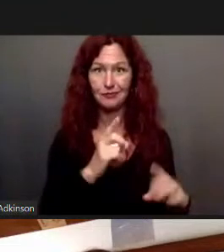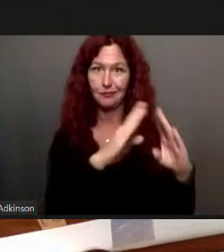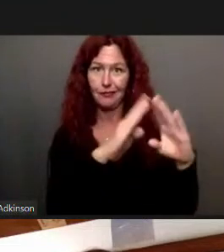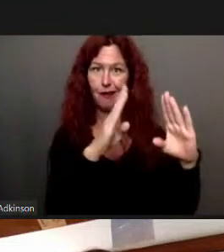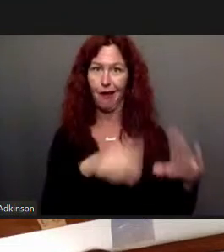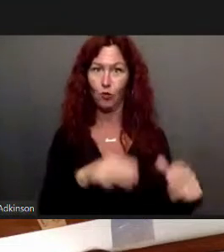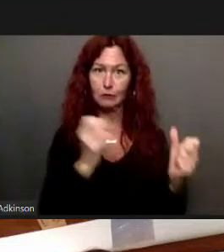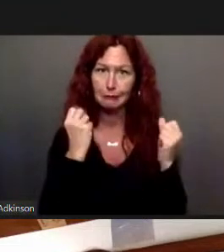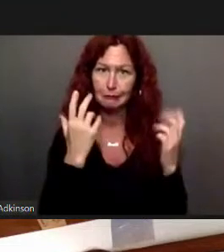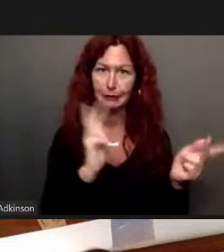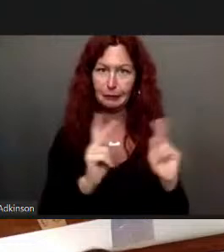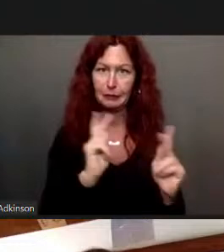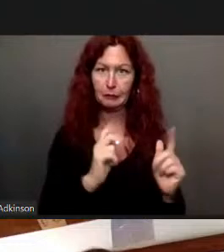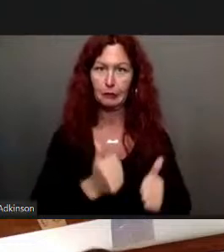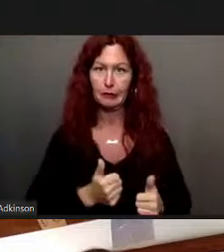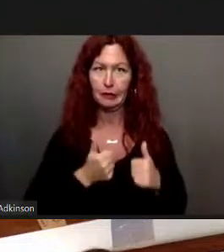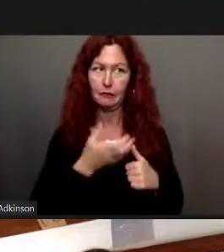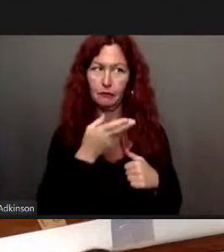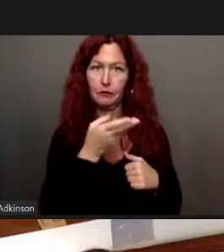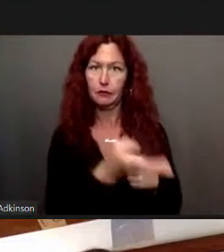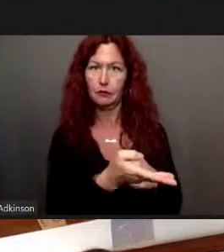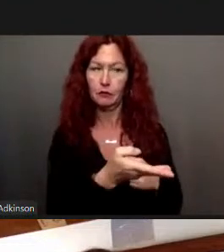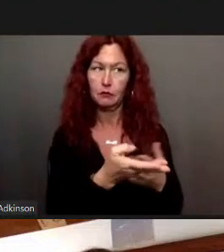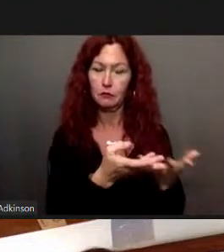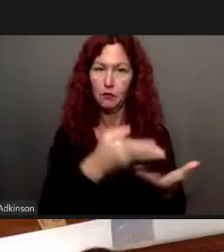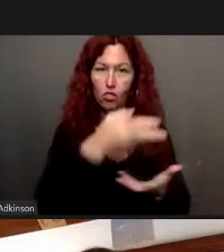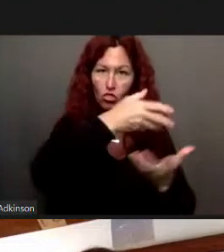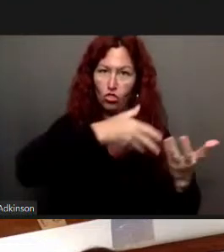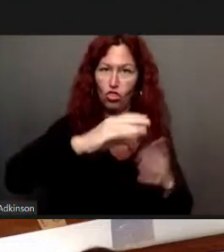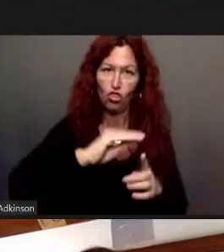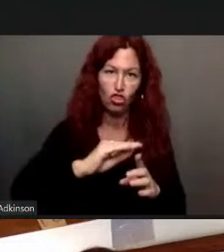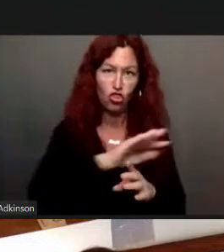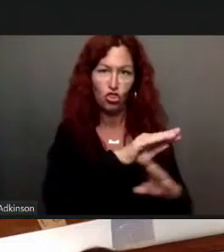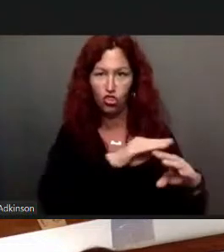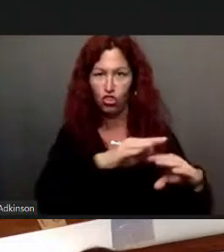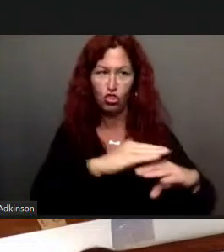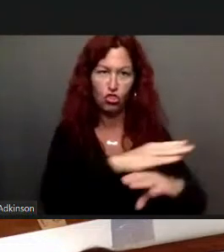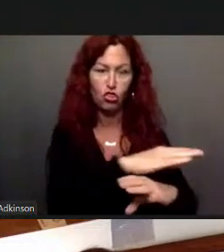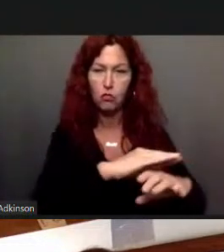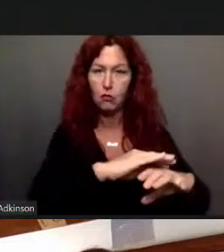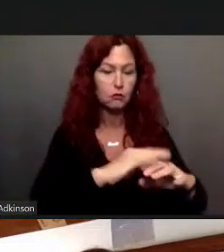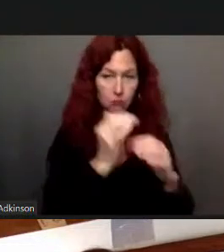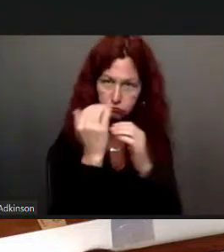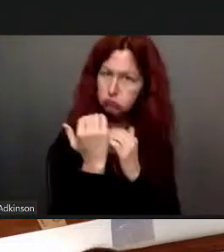it to the folks they're living with. So Jennifer, any other information on that?